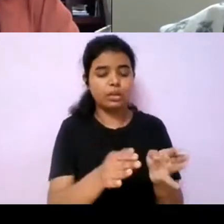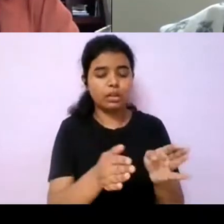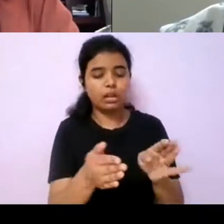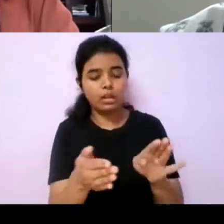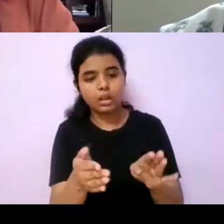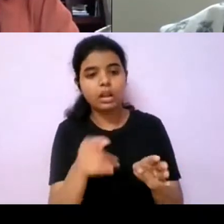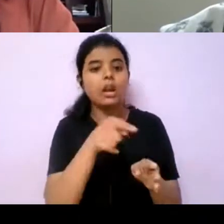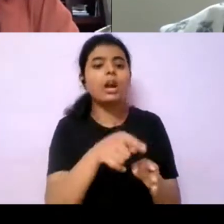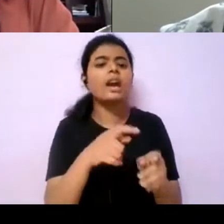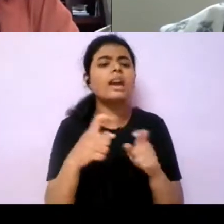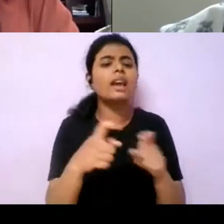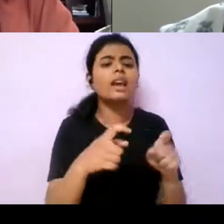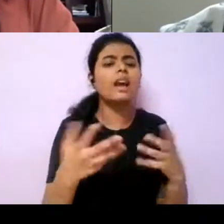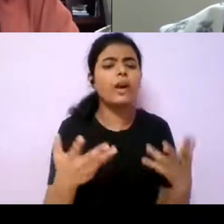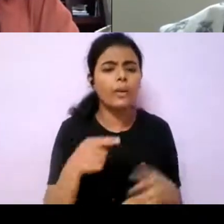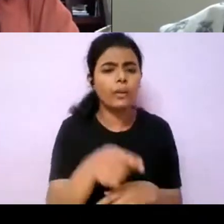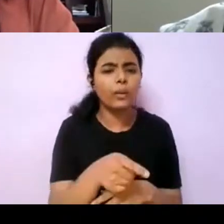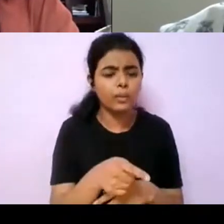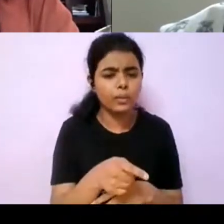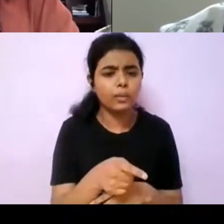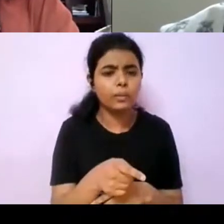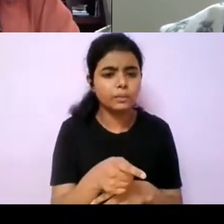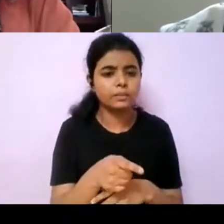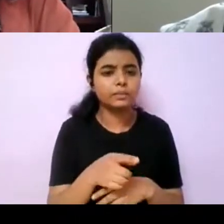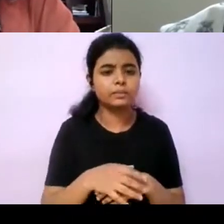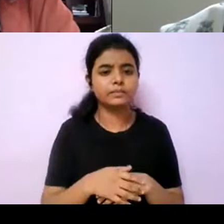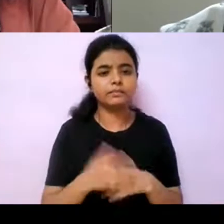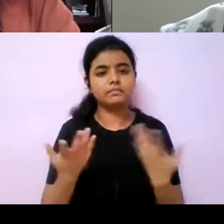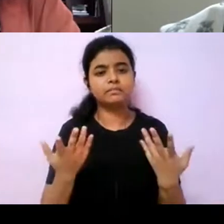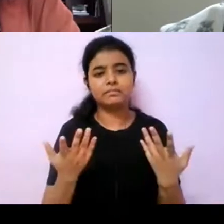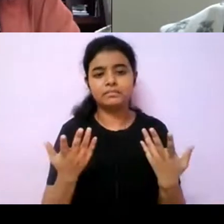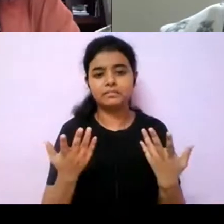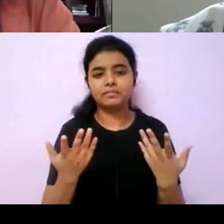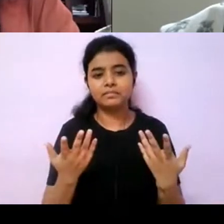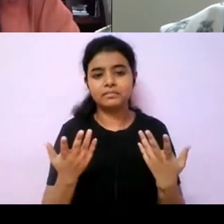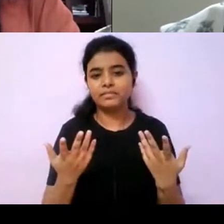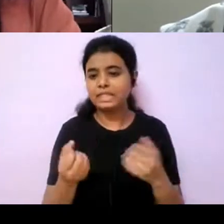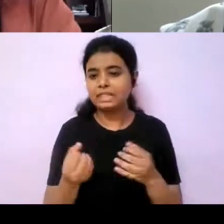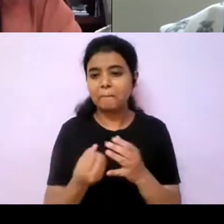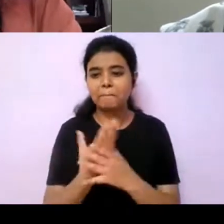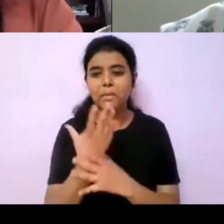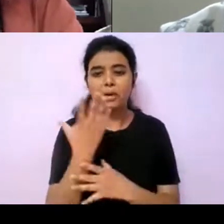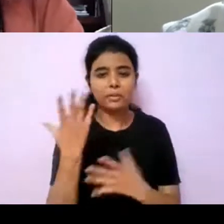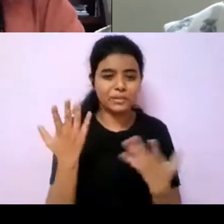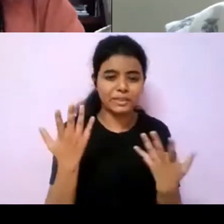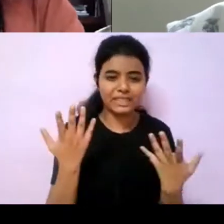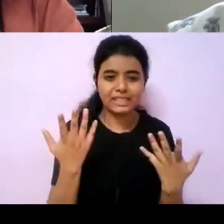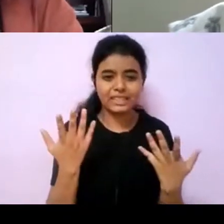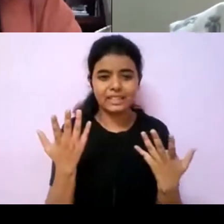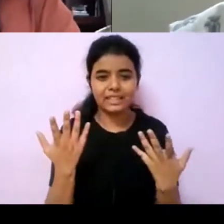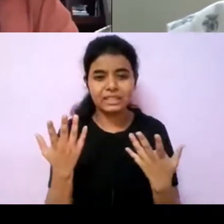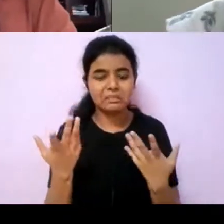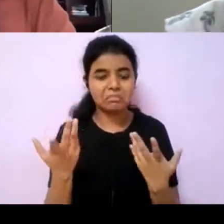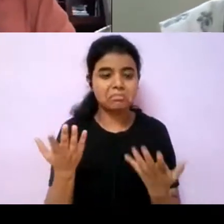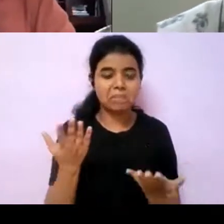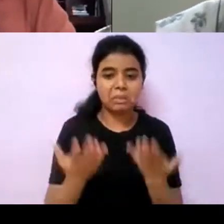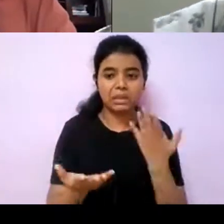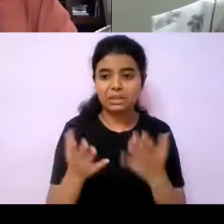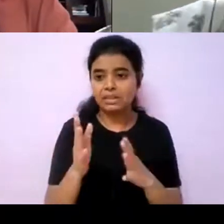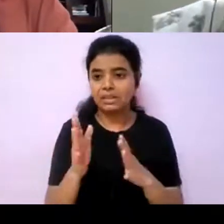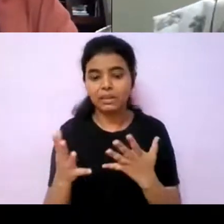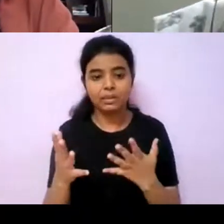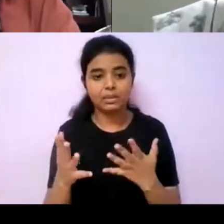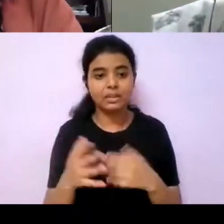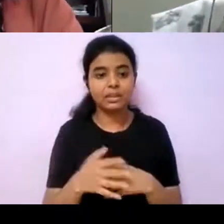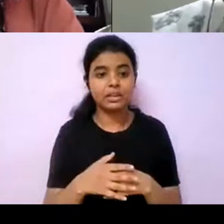Because, I mean, is death part of our flourishing? Supposedly not.